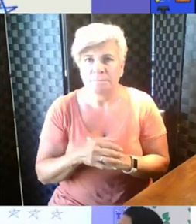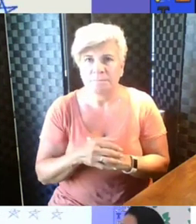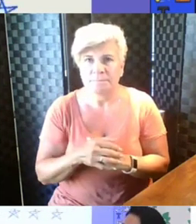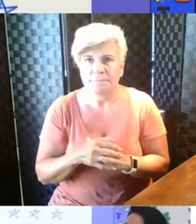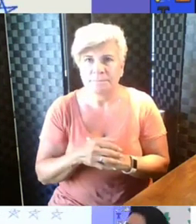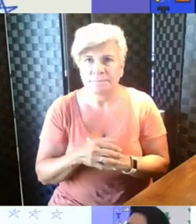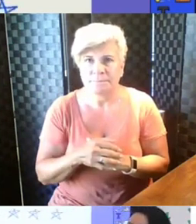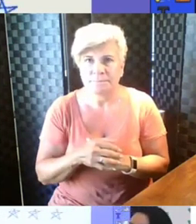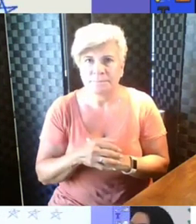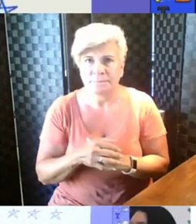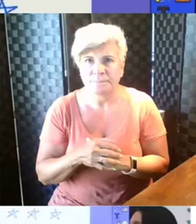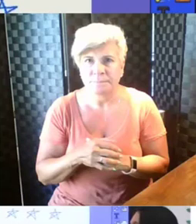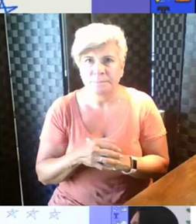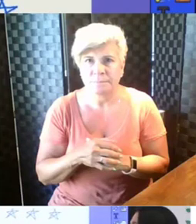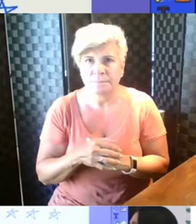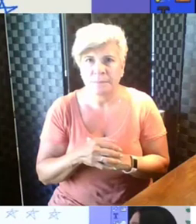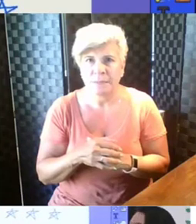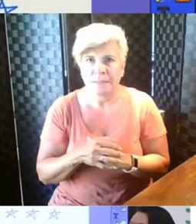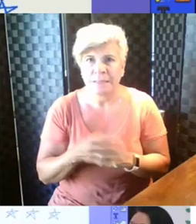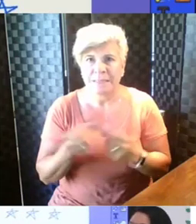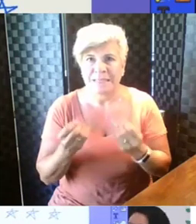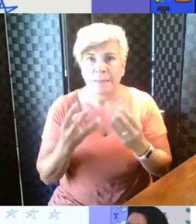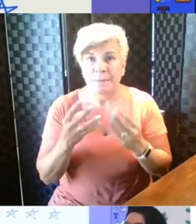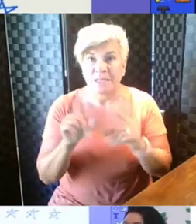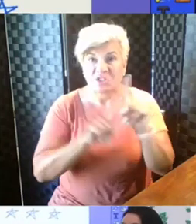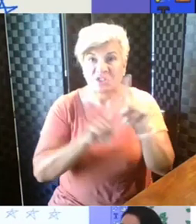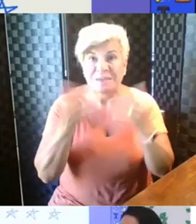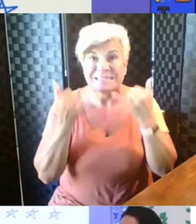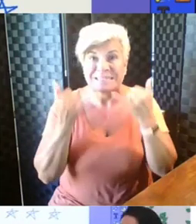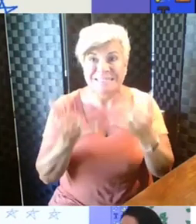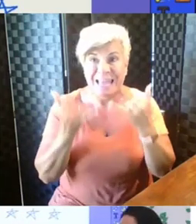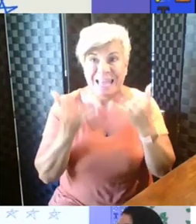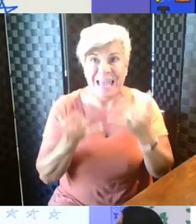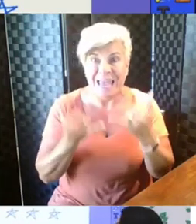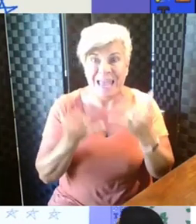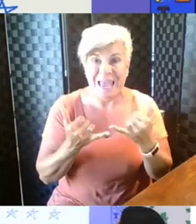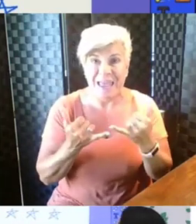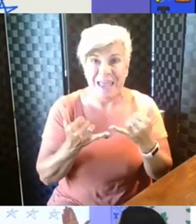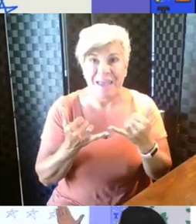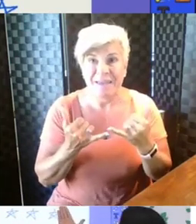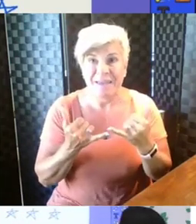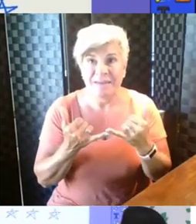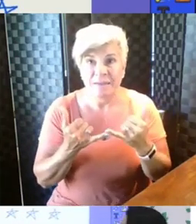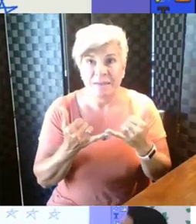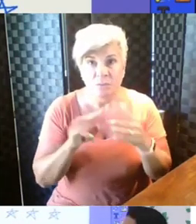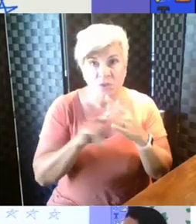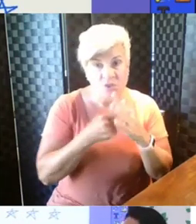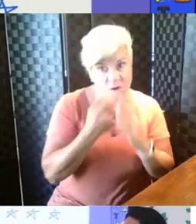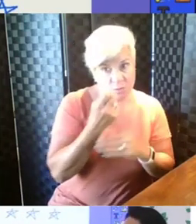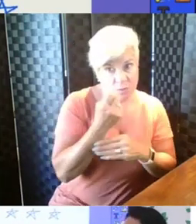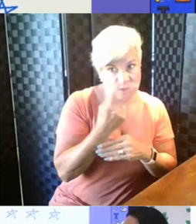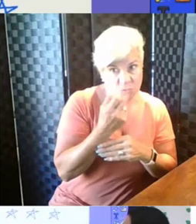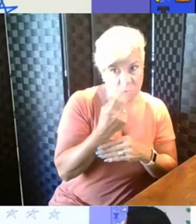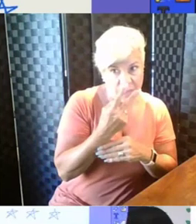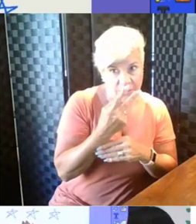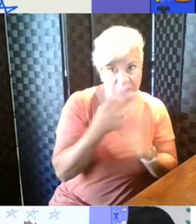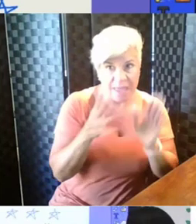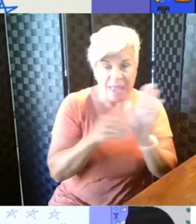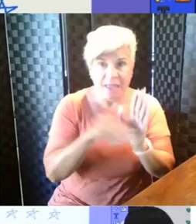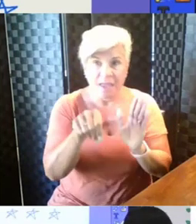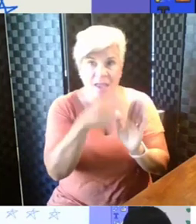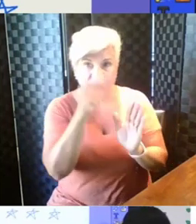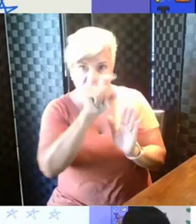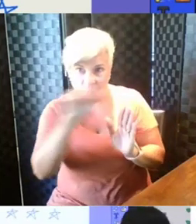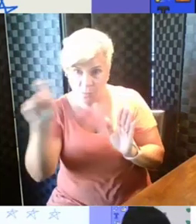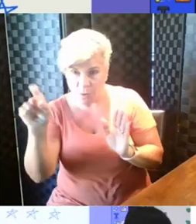1, 2, 3, 4. How many stars are there now? Well, if we started with 12, we added